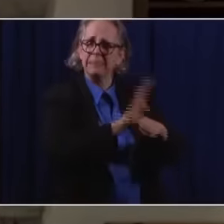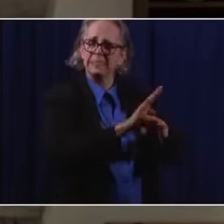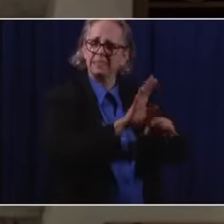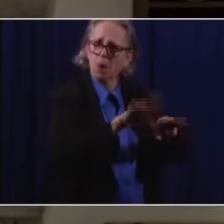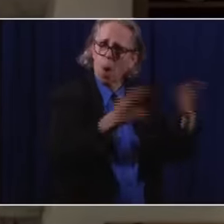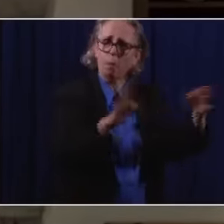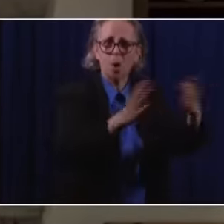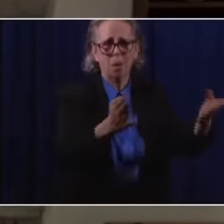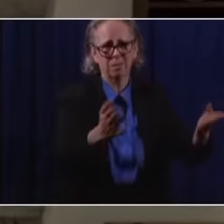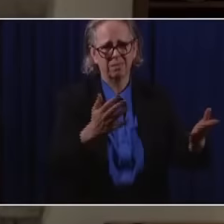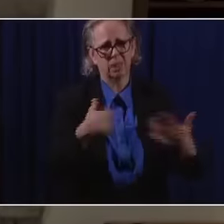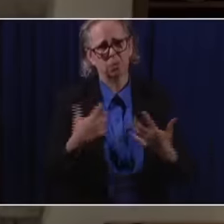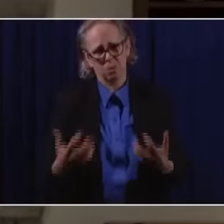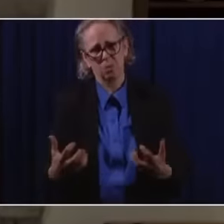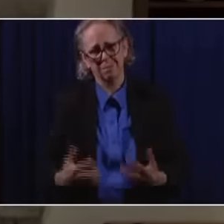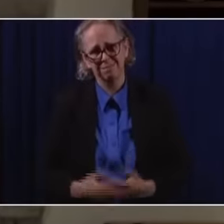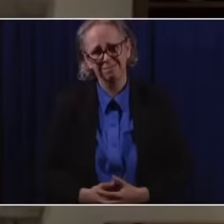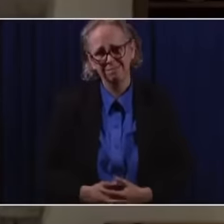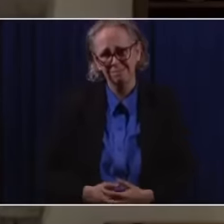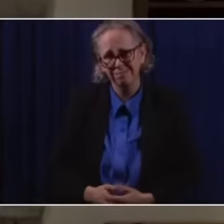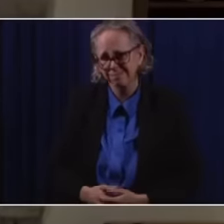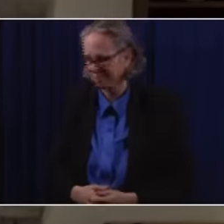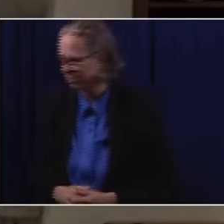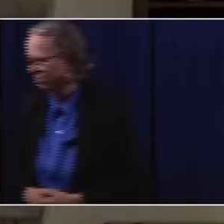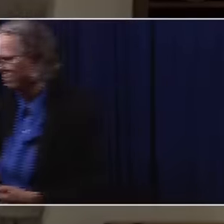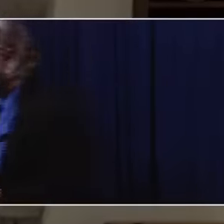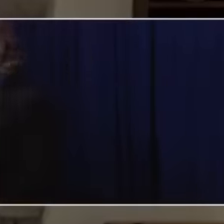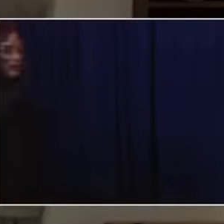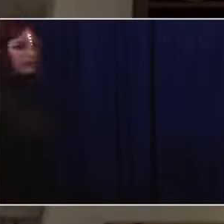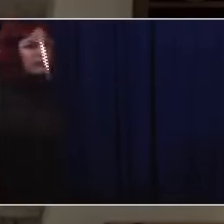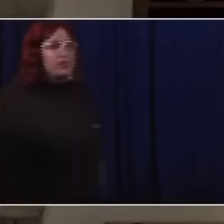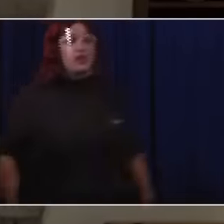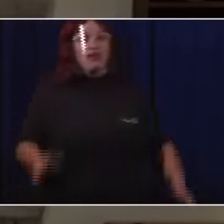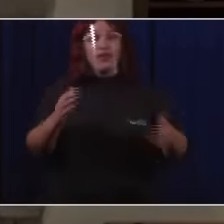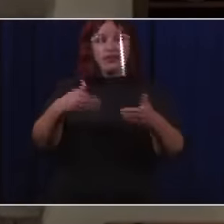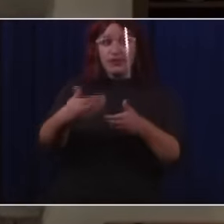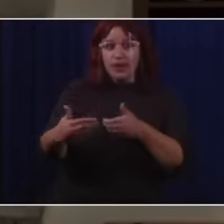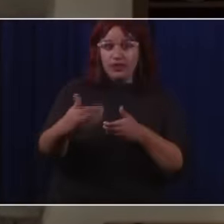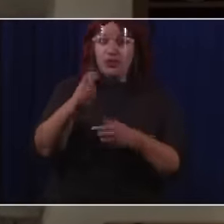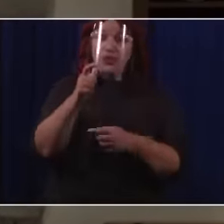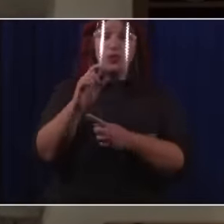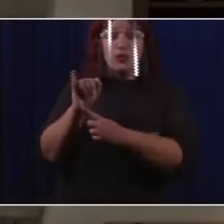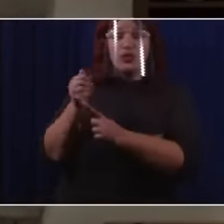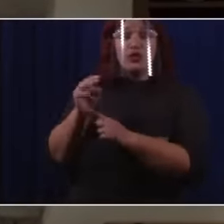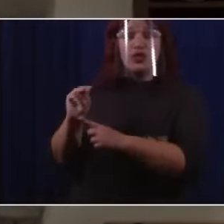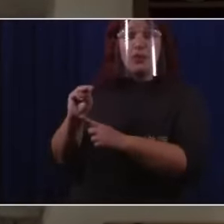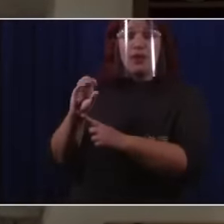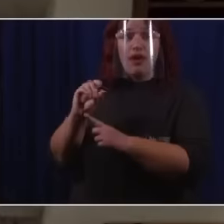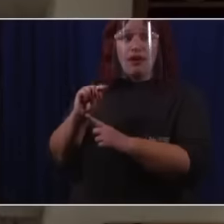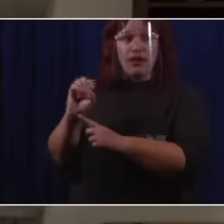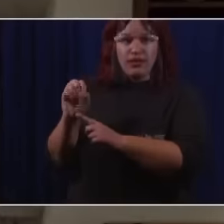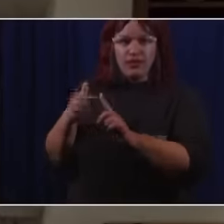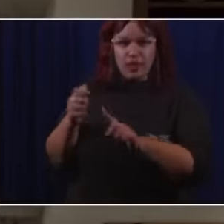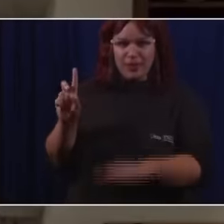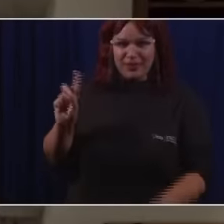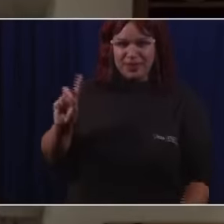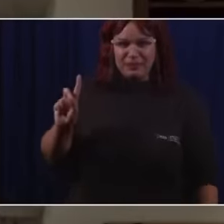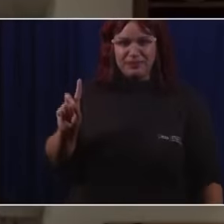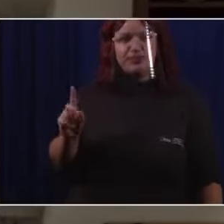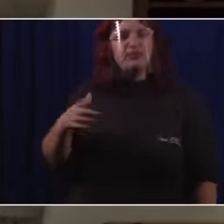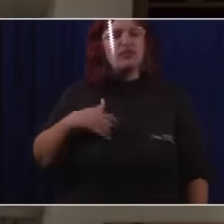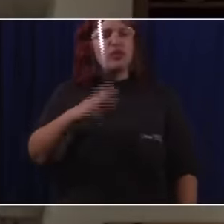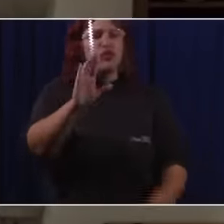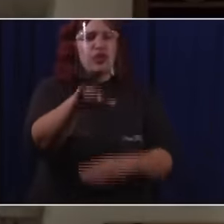Next question is from Jim Oddie at WHIO in Dayton. Hey, Jim. Governor, good afternoon. I wanted to go back to